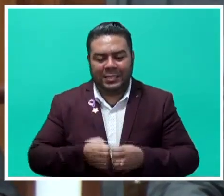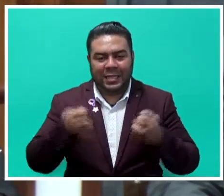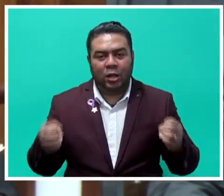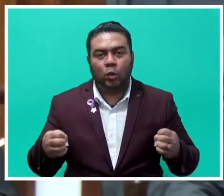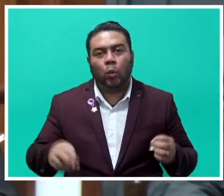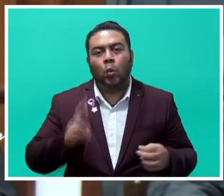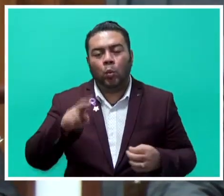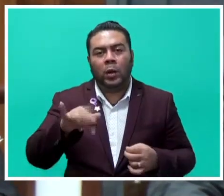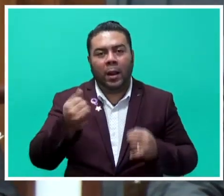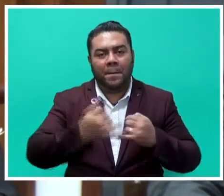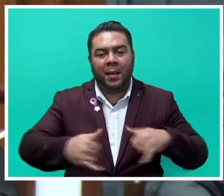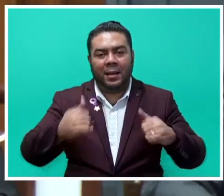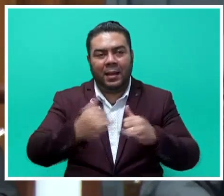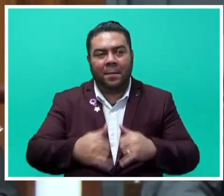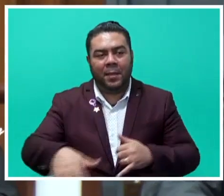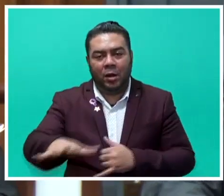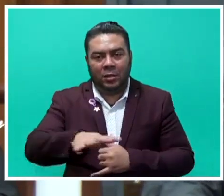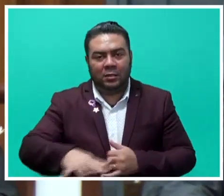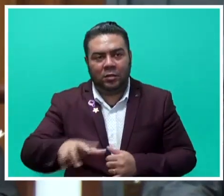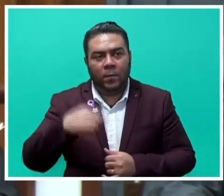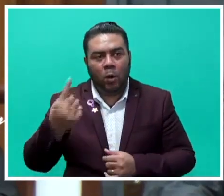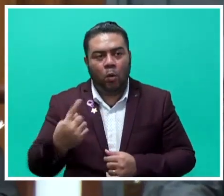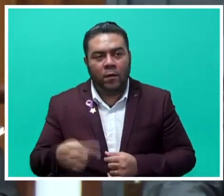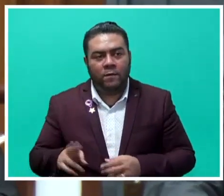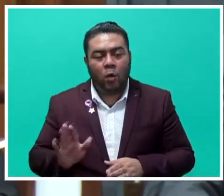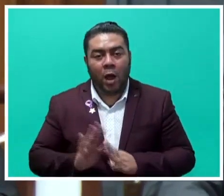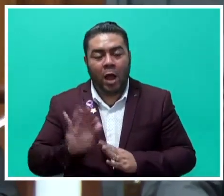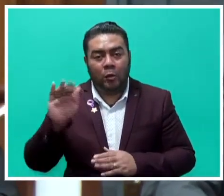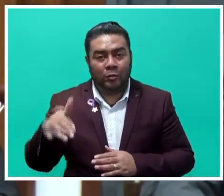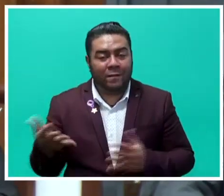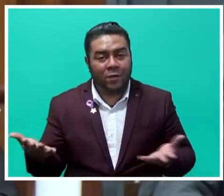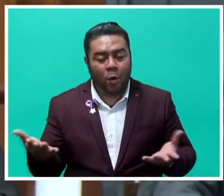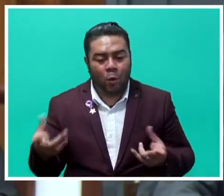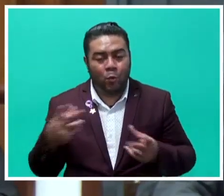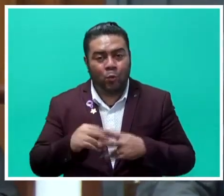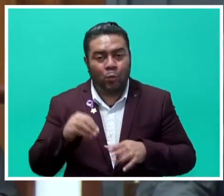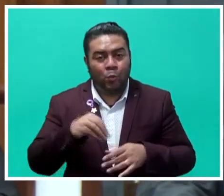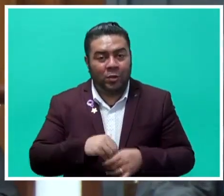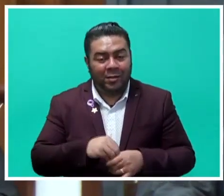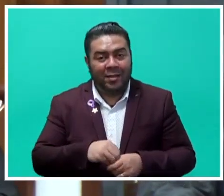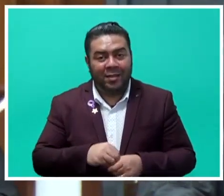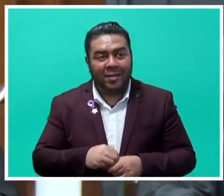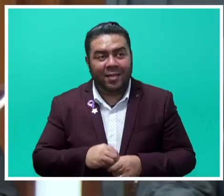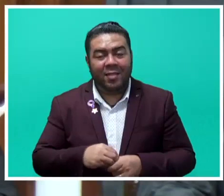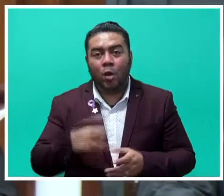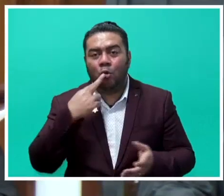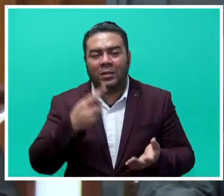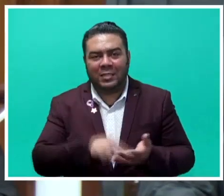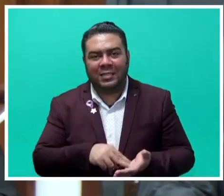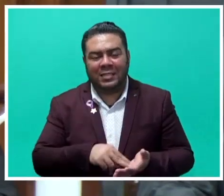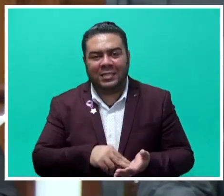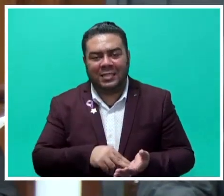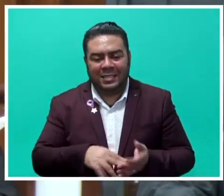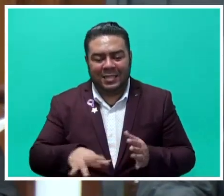and maritime areas, but only for households from within registered village boundaries.